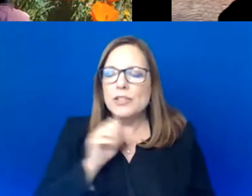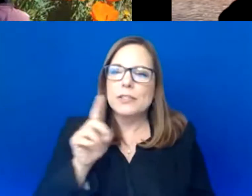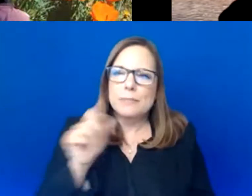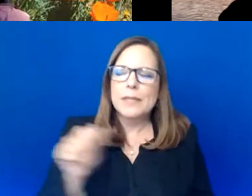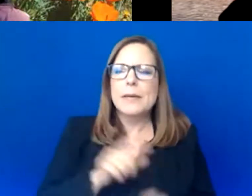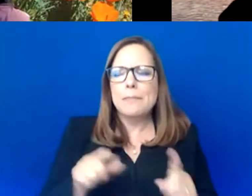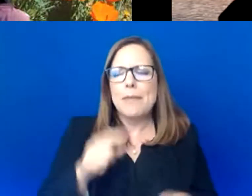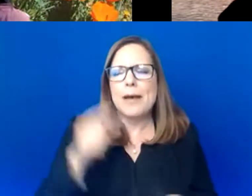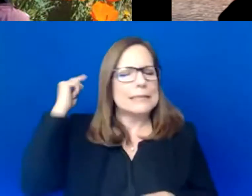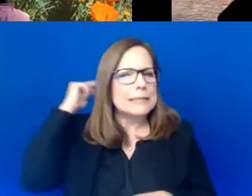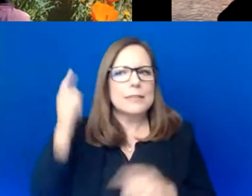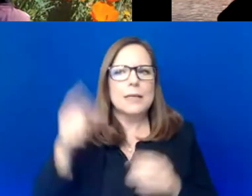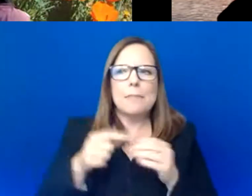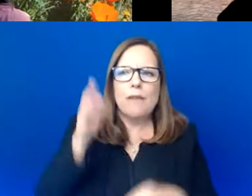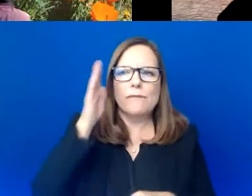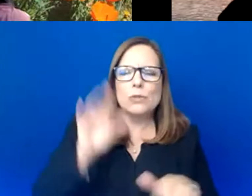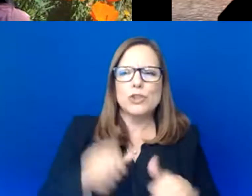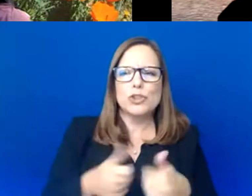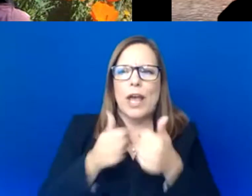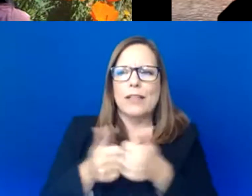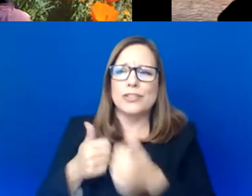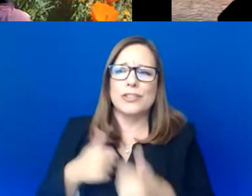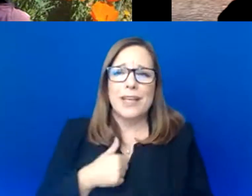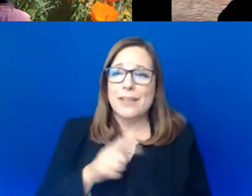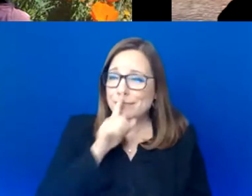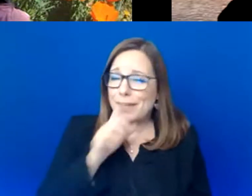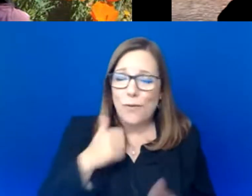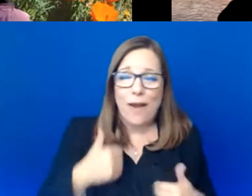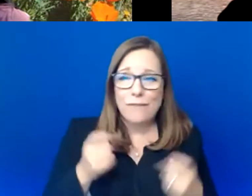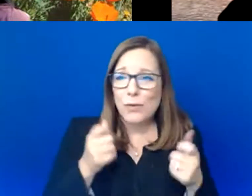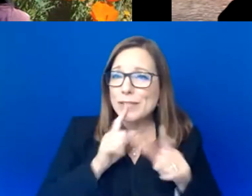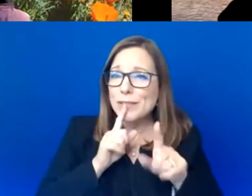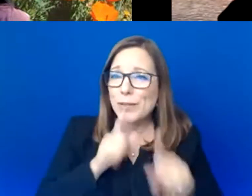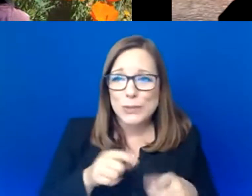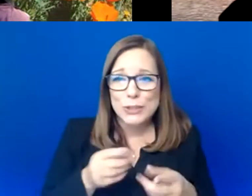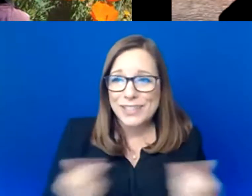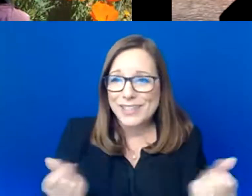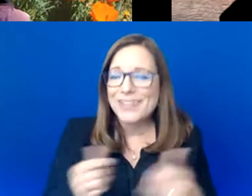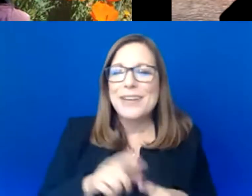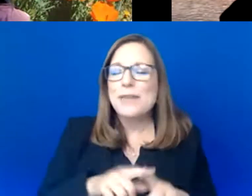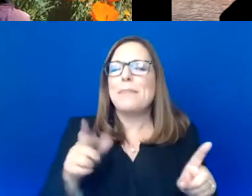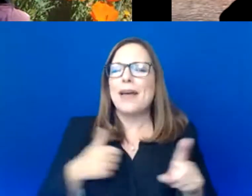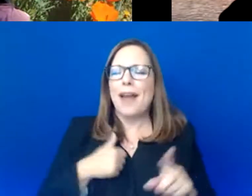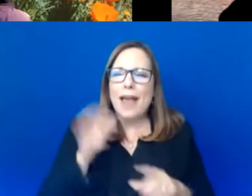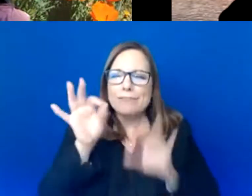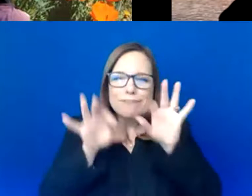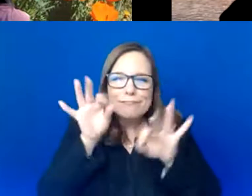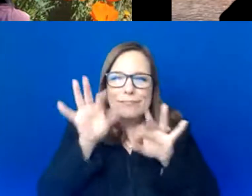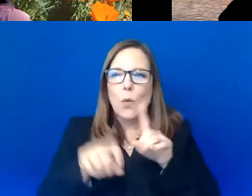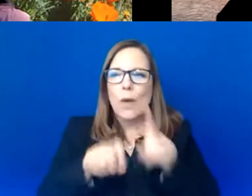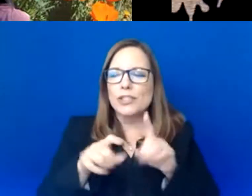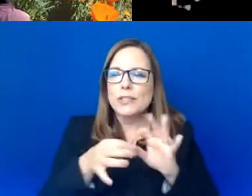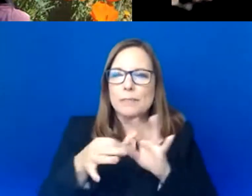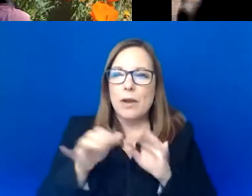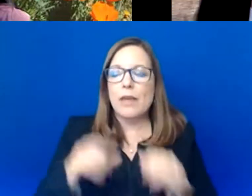lay ahead for us. And I certainly don't have any quick solutions, but I thought I would bring up a couple of questions. So, for example, there's lots